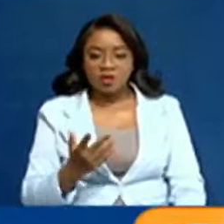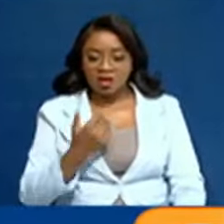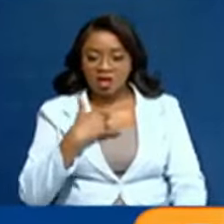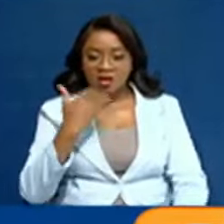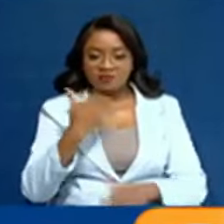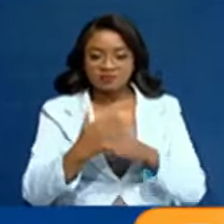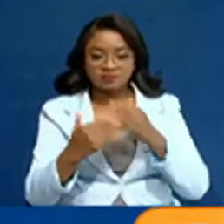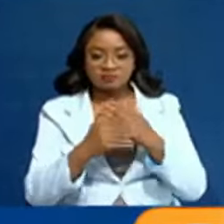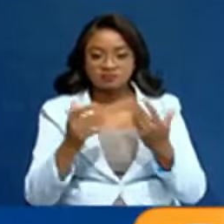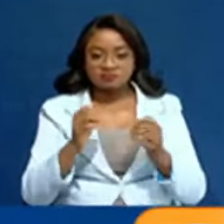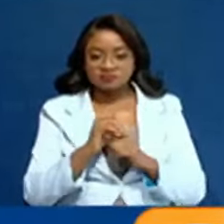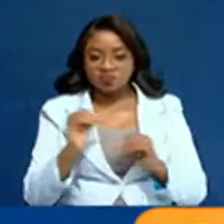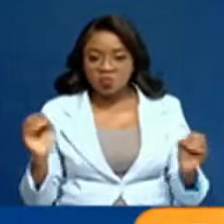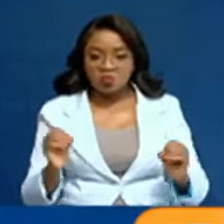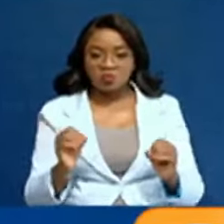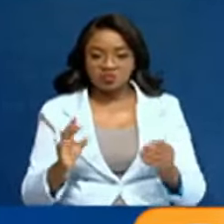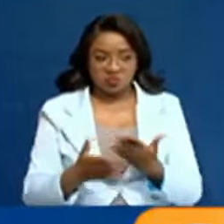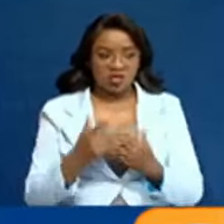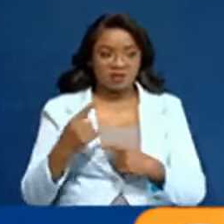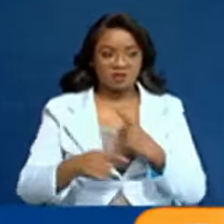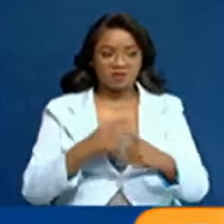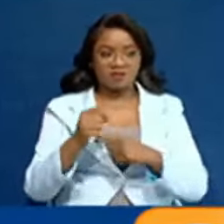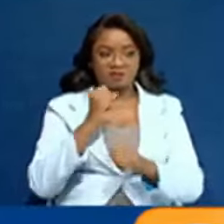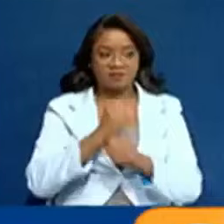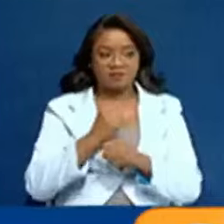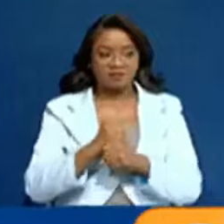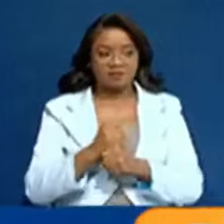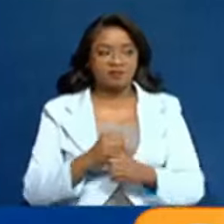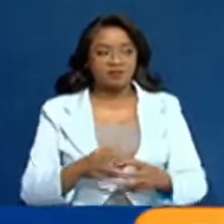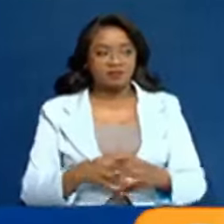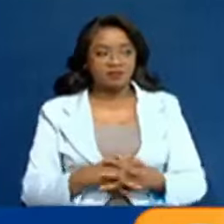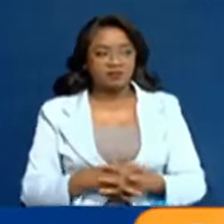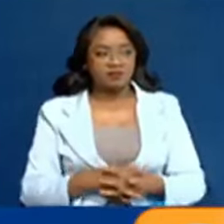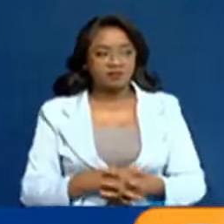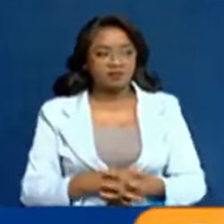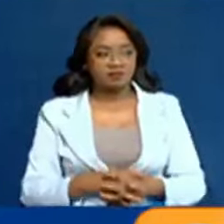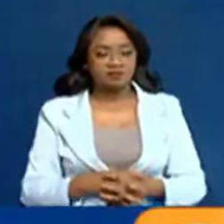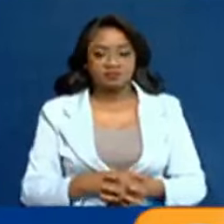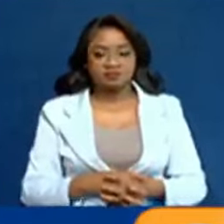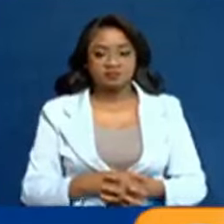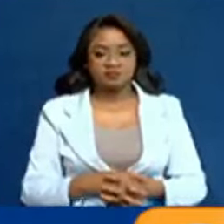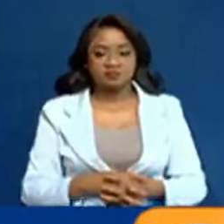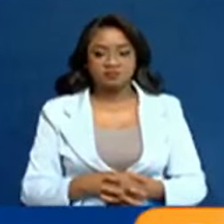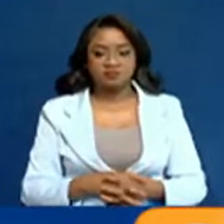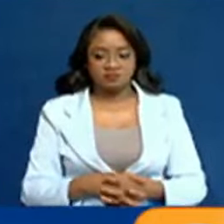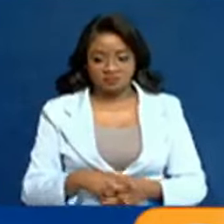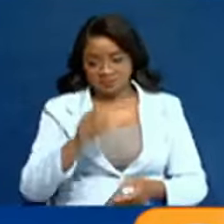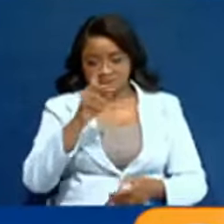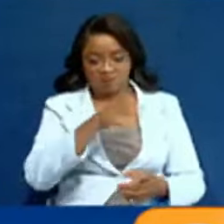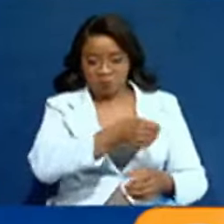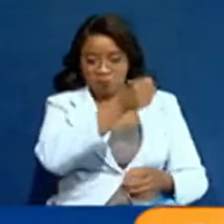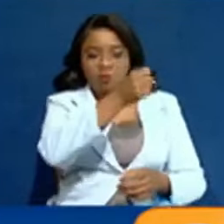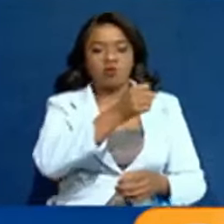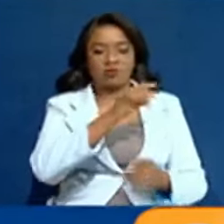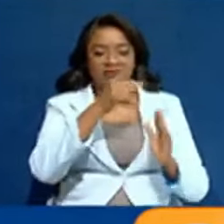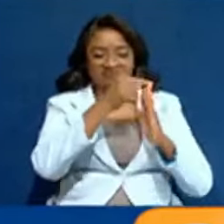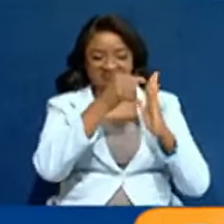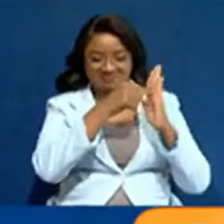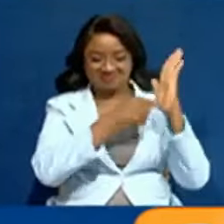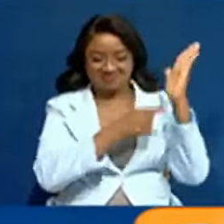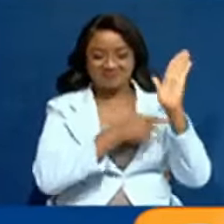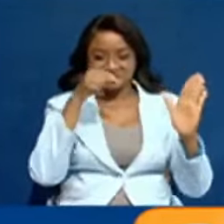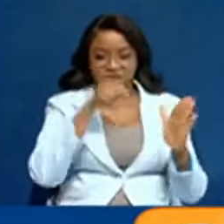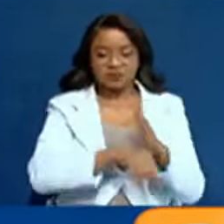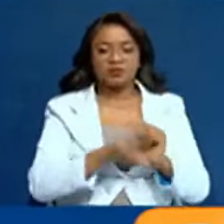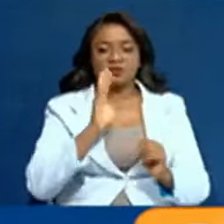to support running of that city. There are many things. We'll get to that. We'll get to that. But, yes, we'll get to the details of. But